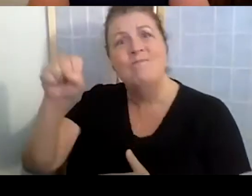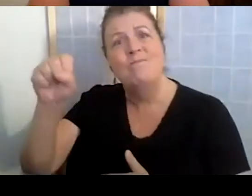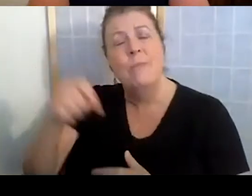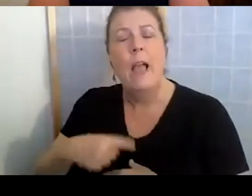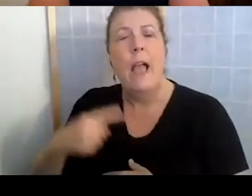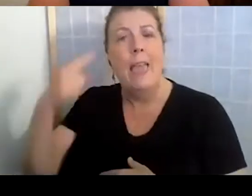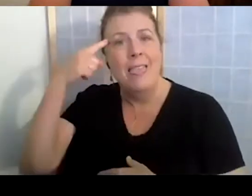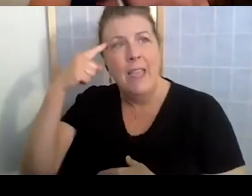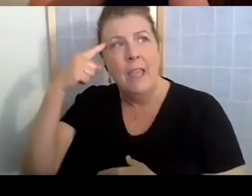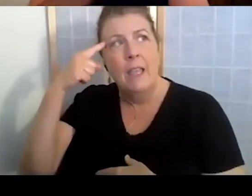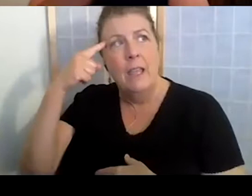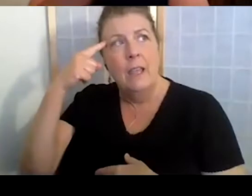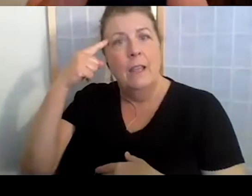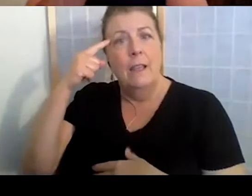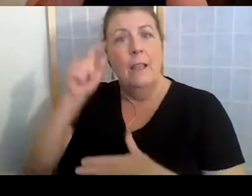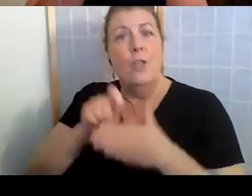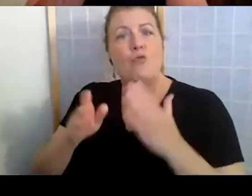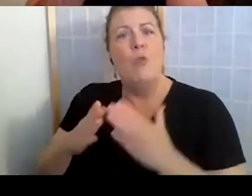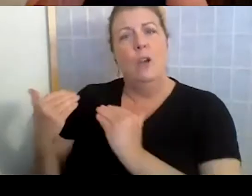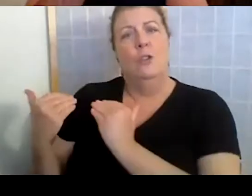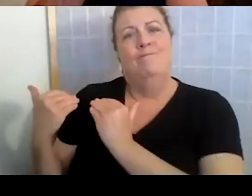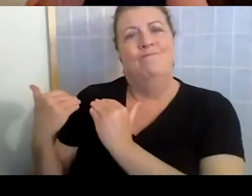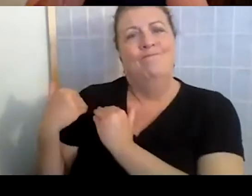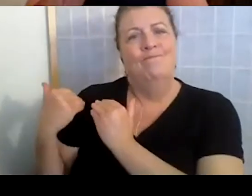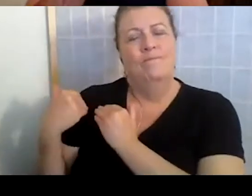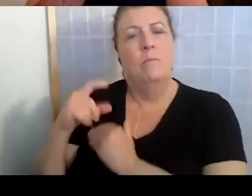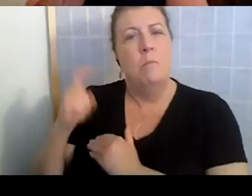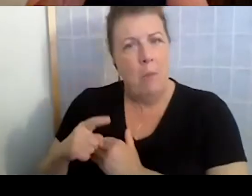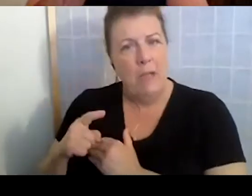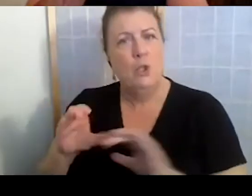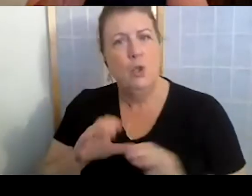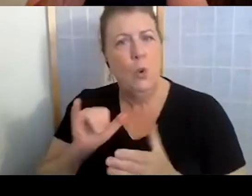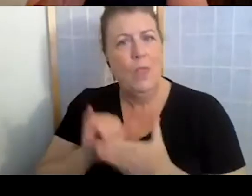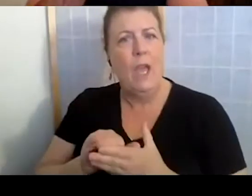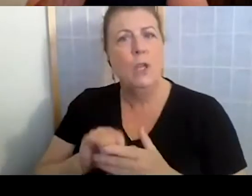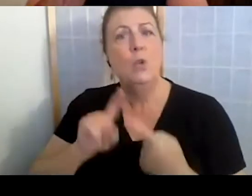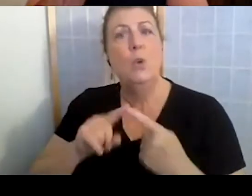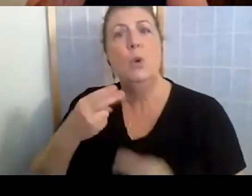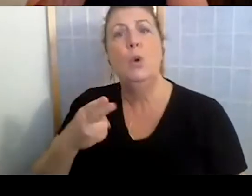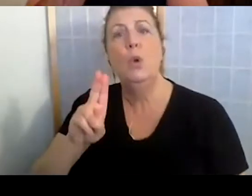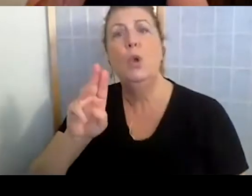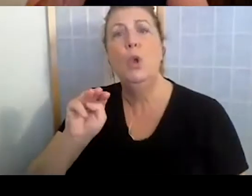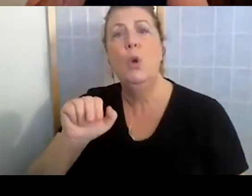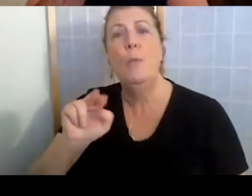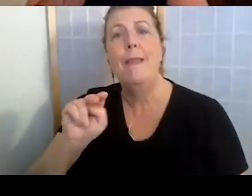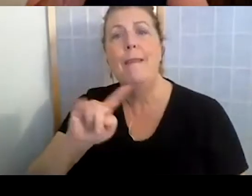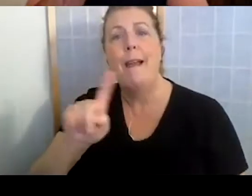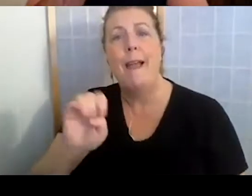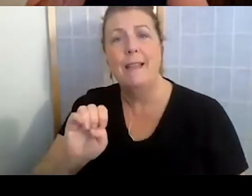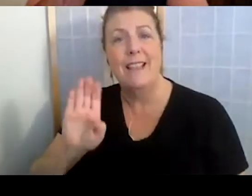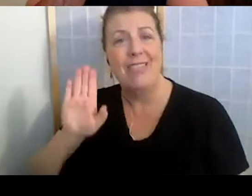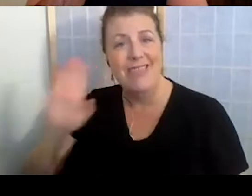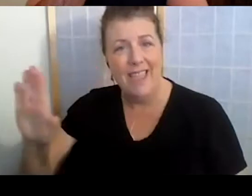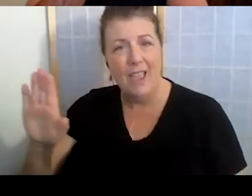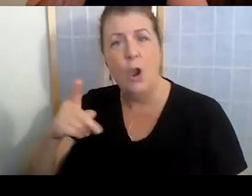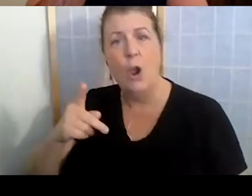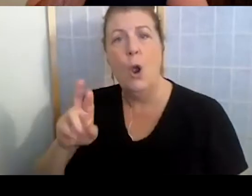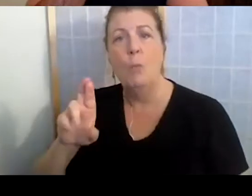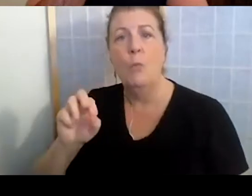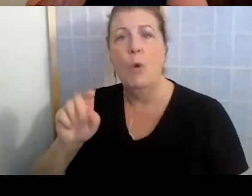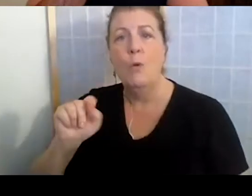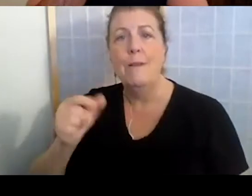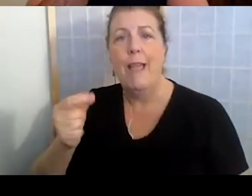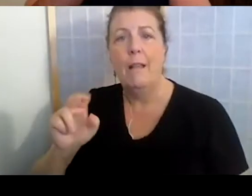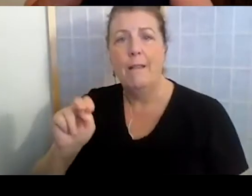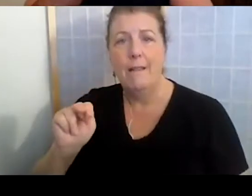it's incumbent upon a writer to do that, to humanize their protagonist. And so despite